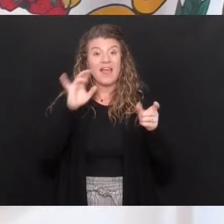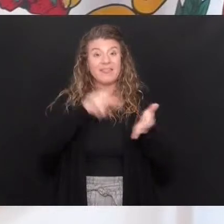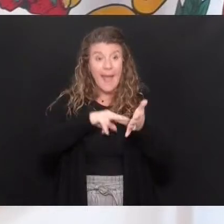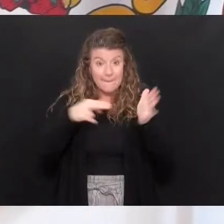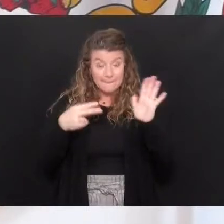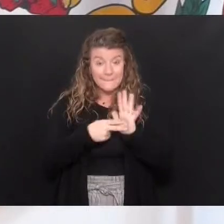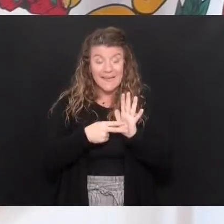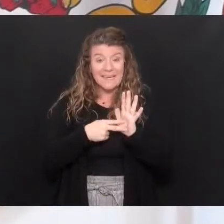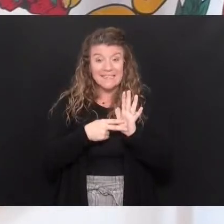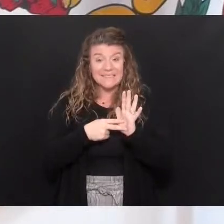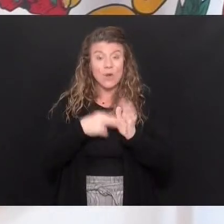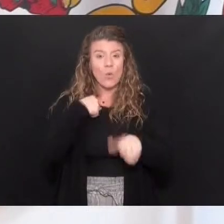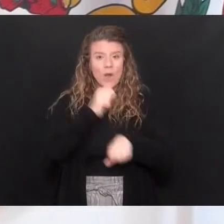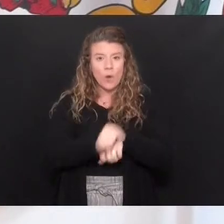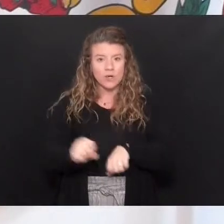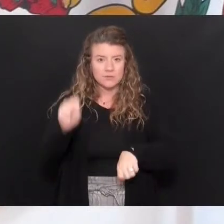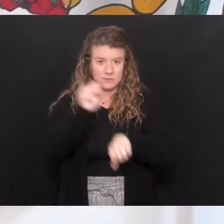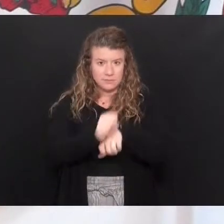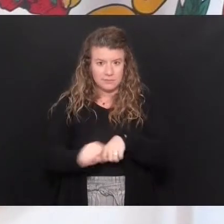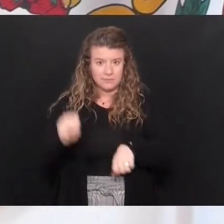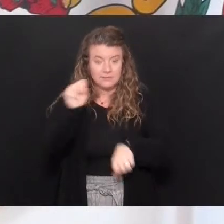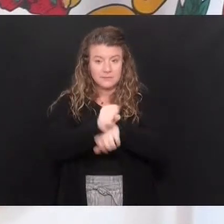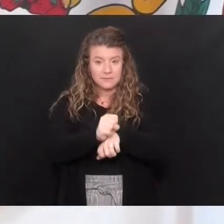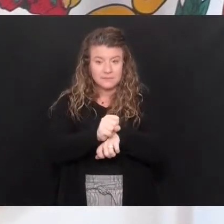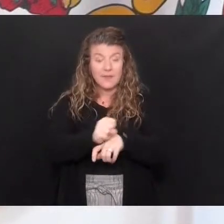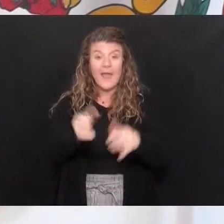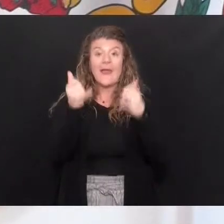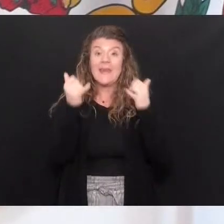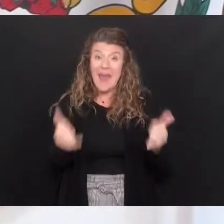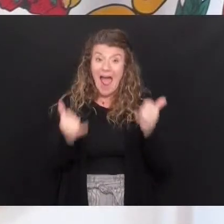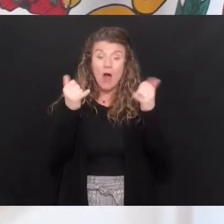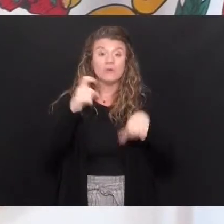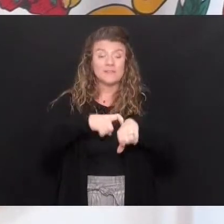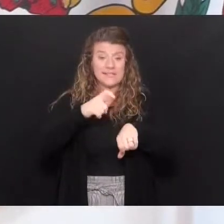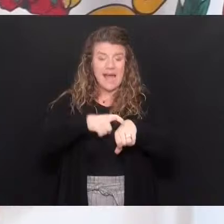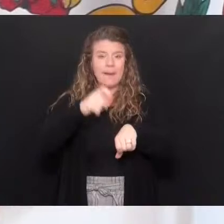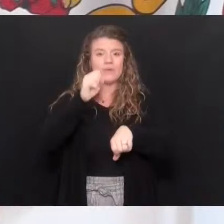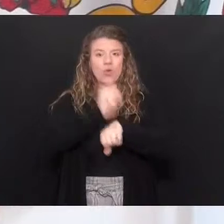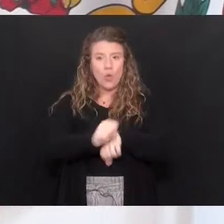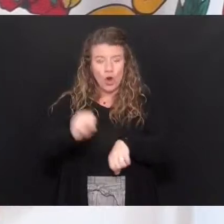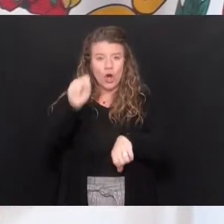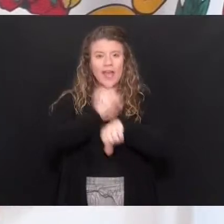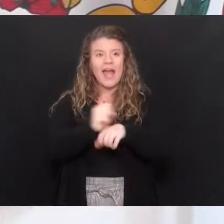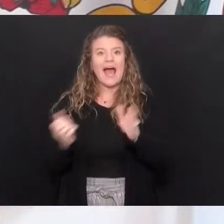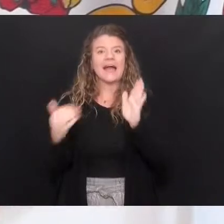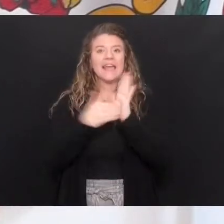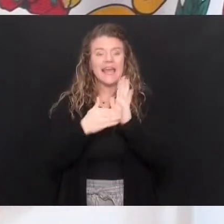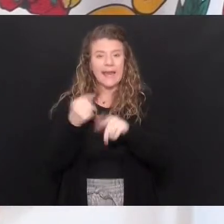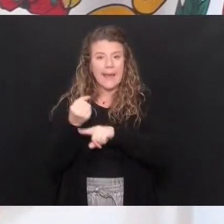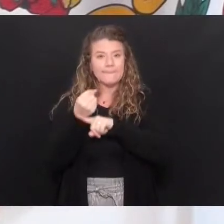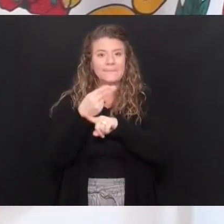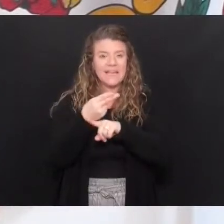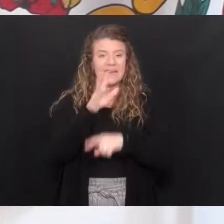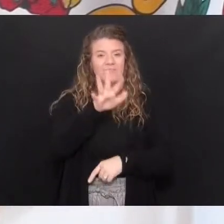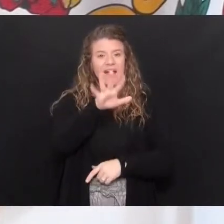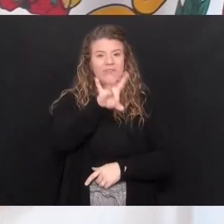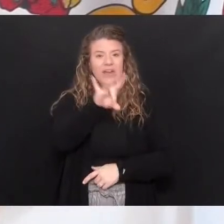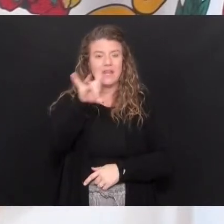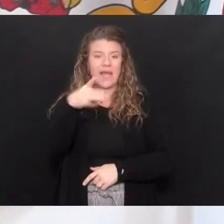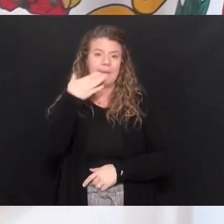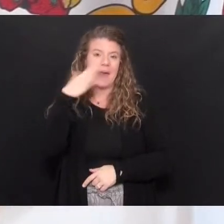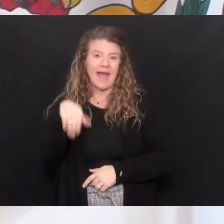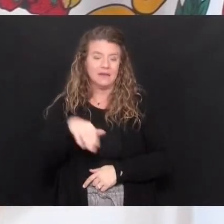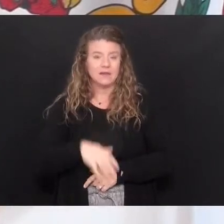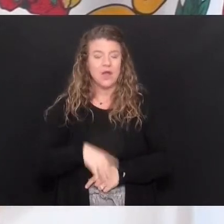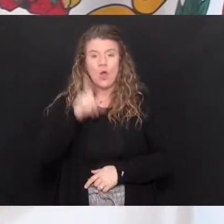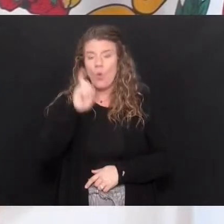therefore, we worked it, did we not? Now what we got to do is beat 588 bad. We've